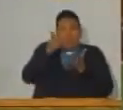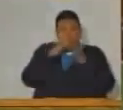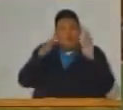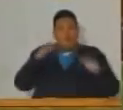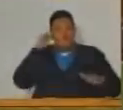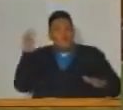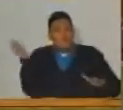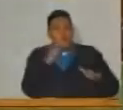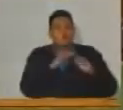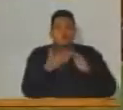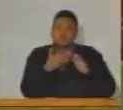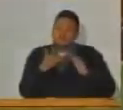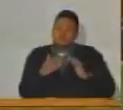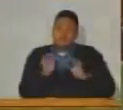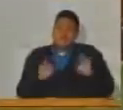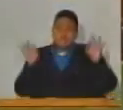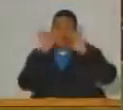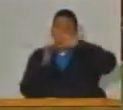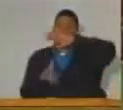new administration.